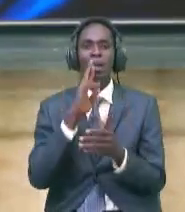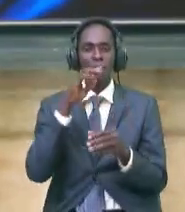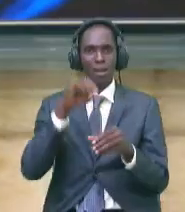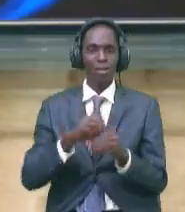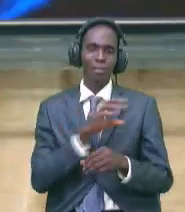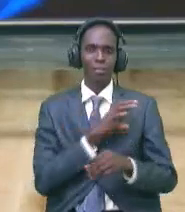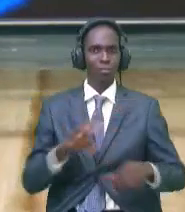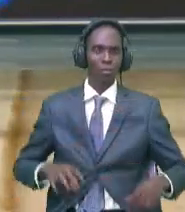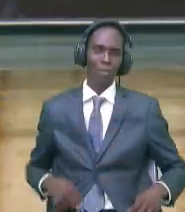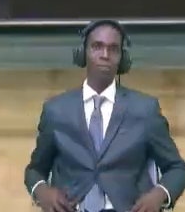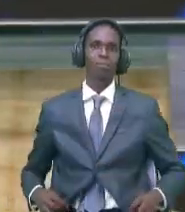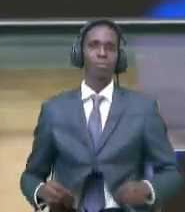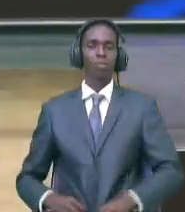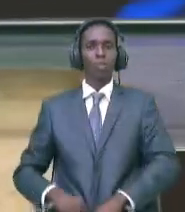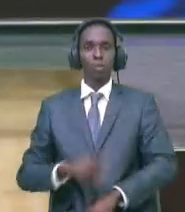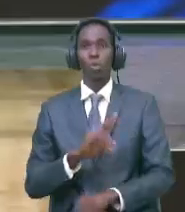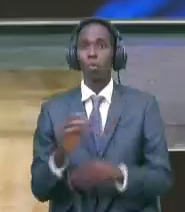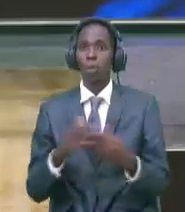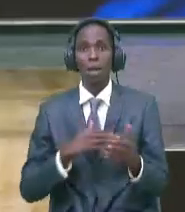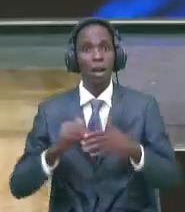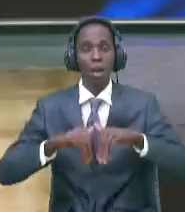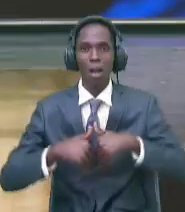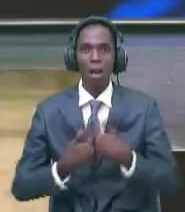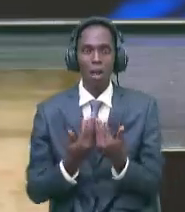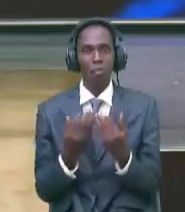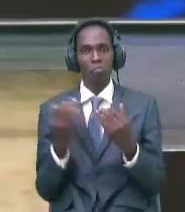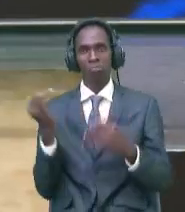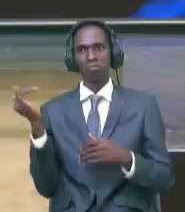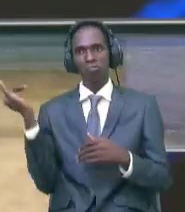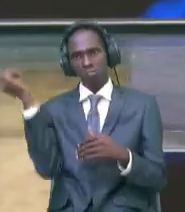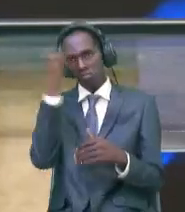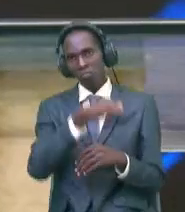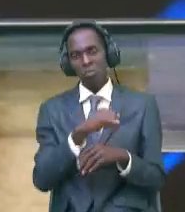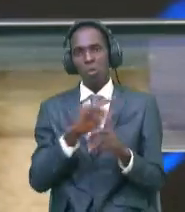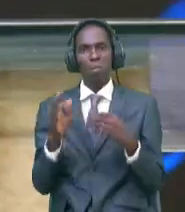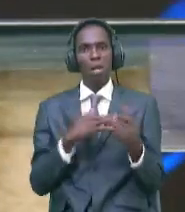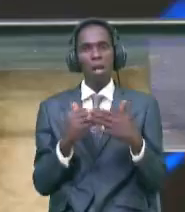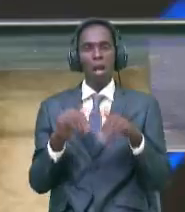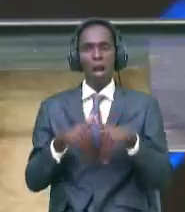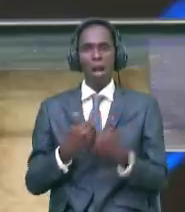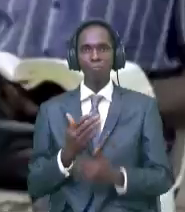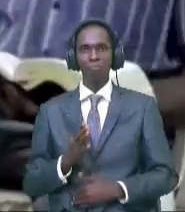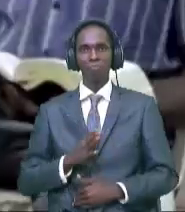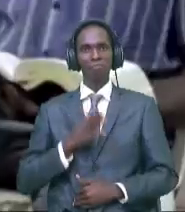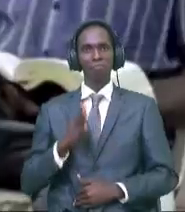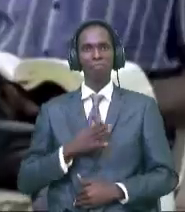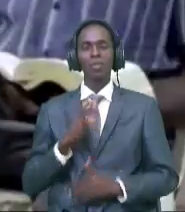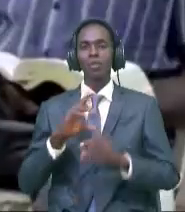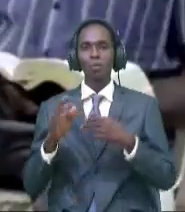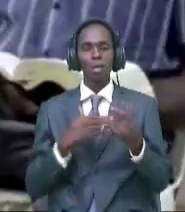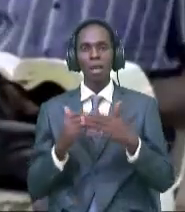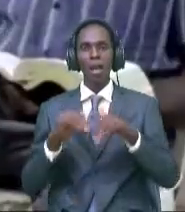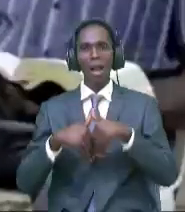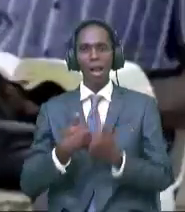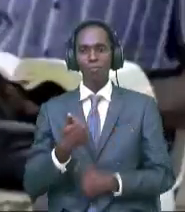No matter how polished, no matter how moral, no matter how self-righteous